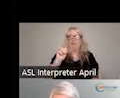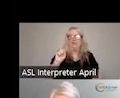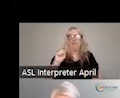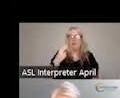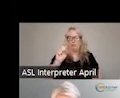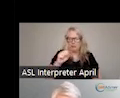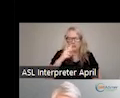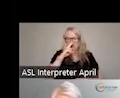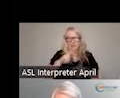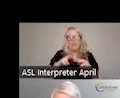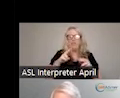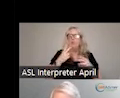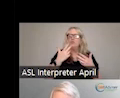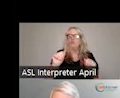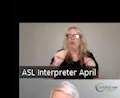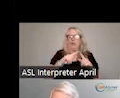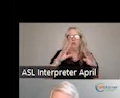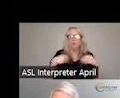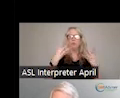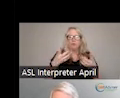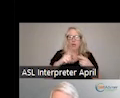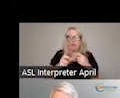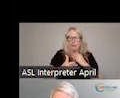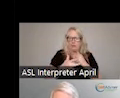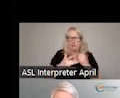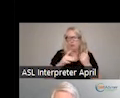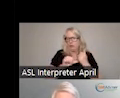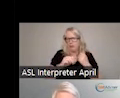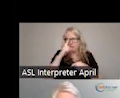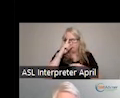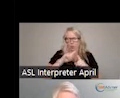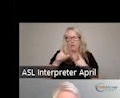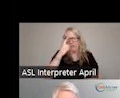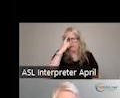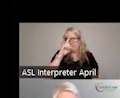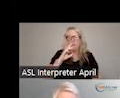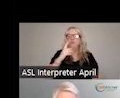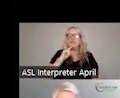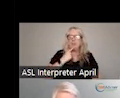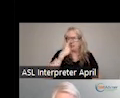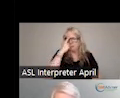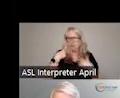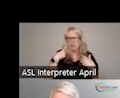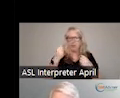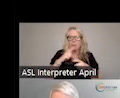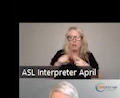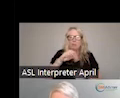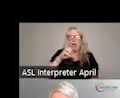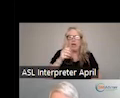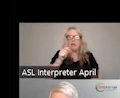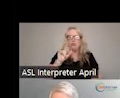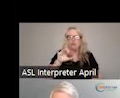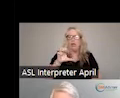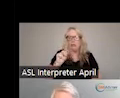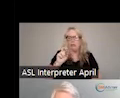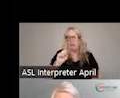centers to try to provide technical assistance to the field on serious mental illness. And I'm joined today by Jacqueline Seitz, and I'm really